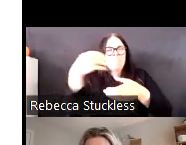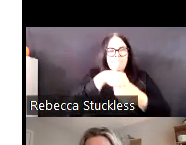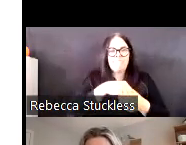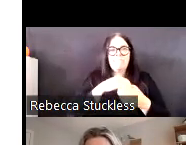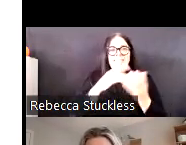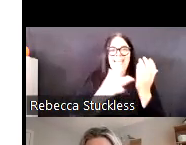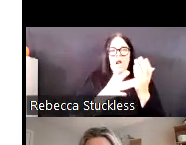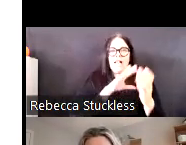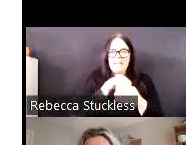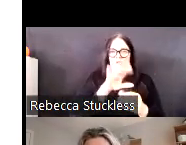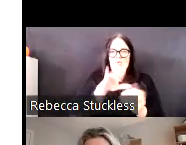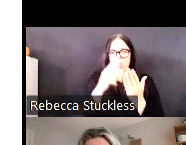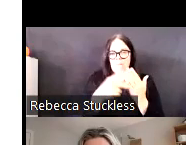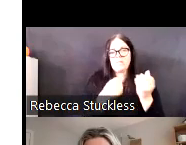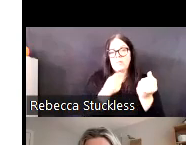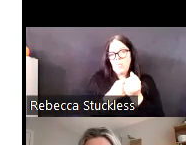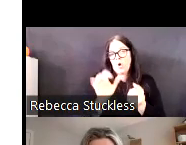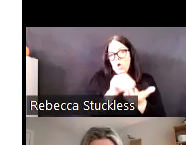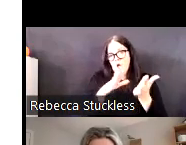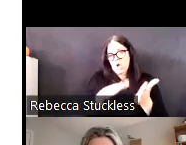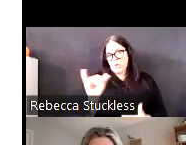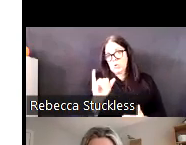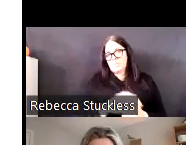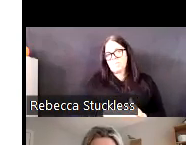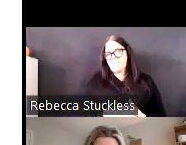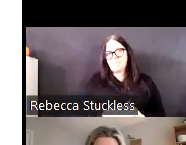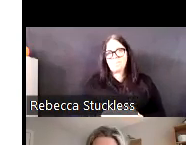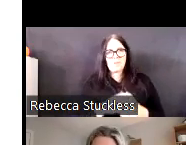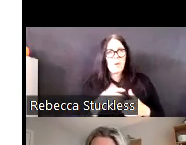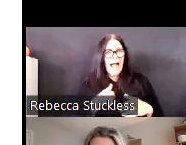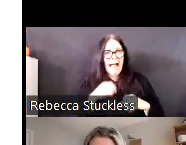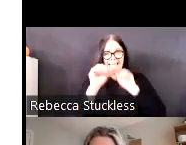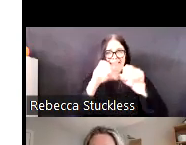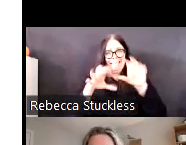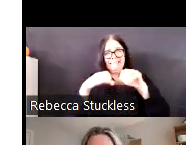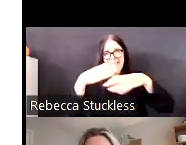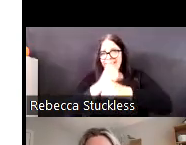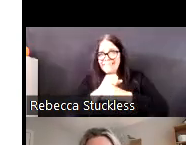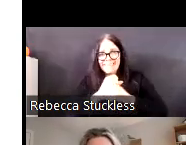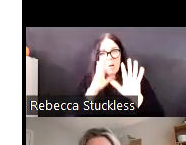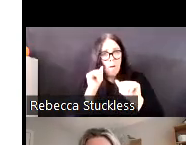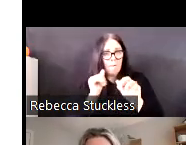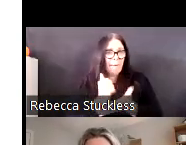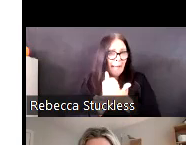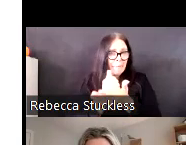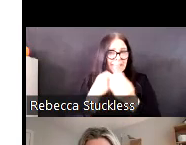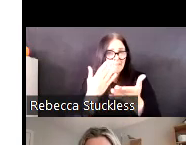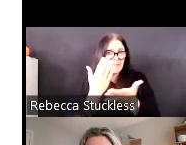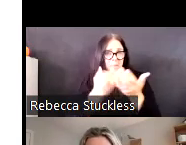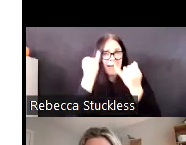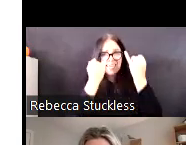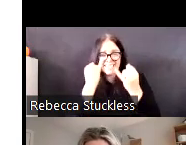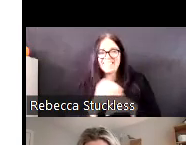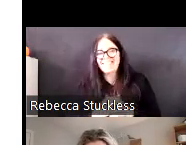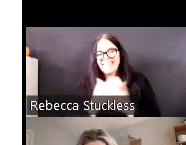and supporting your learners as well. So brief, quick, I hope this was helpful and gave you some ideas as well. Thank